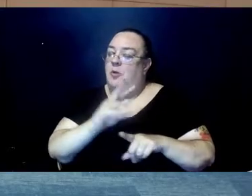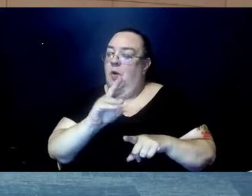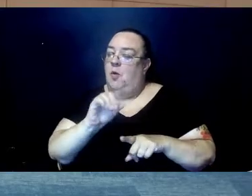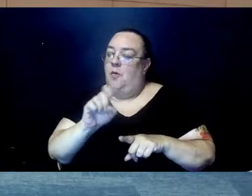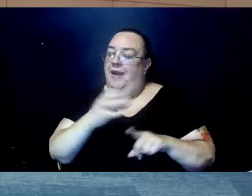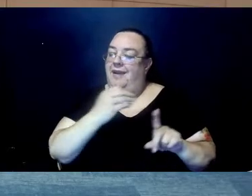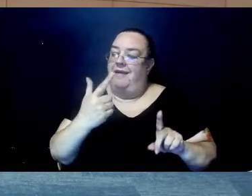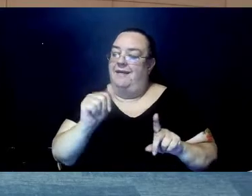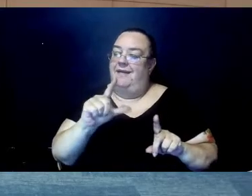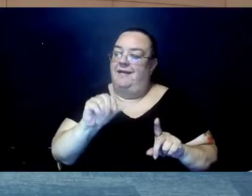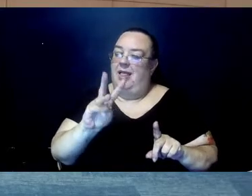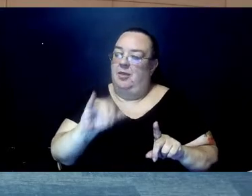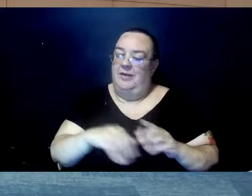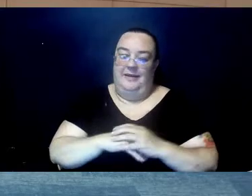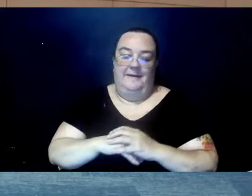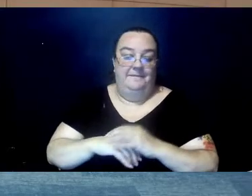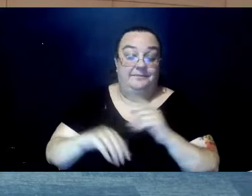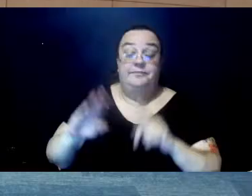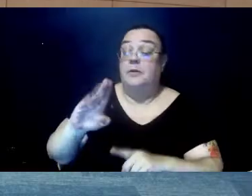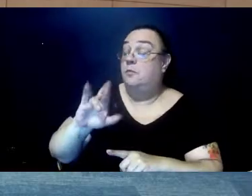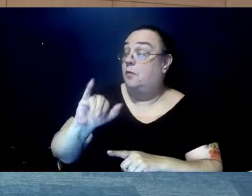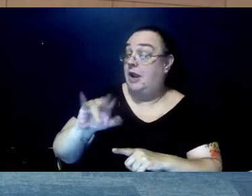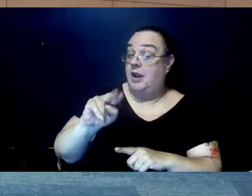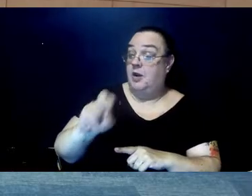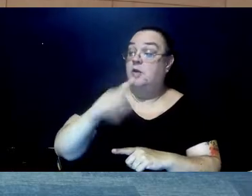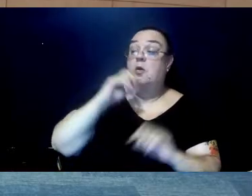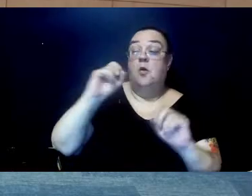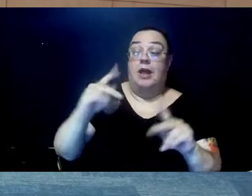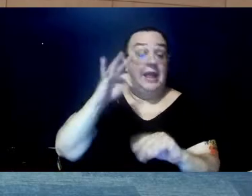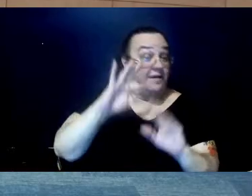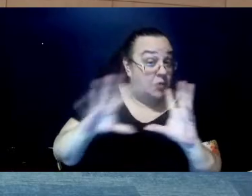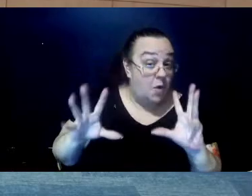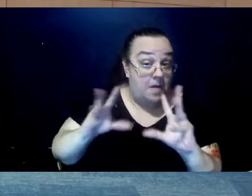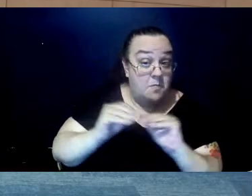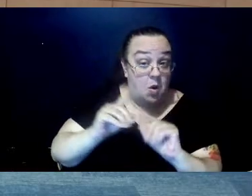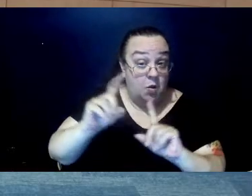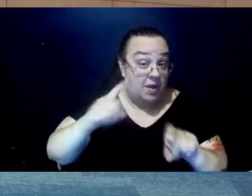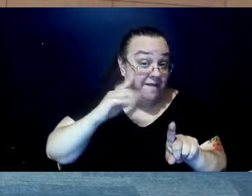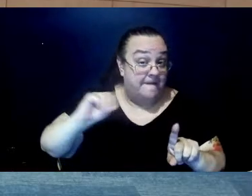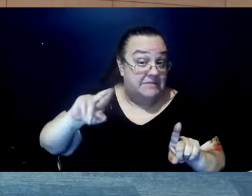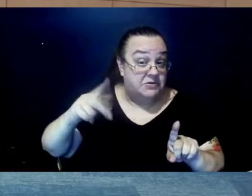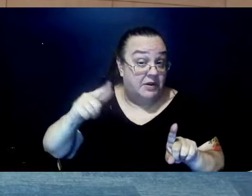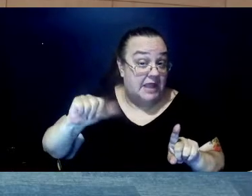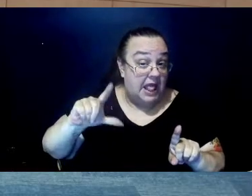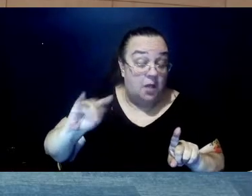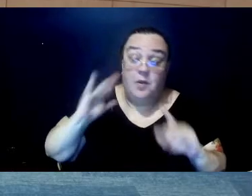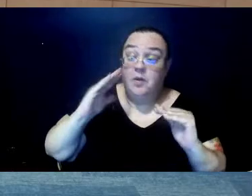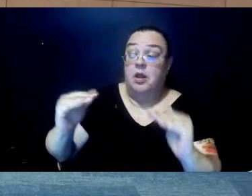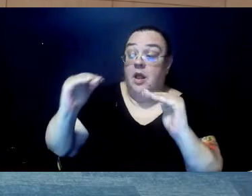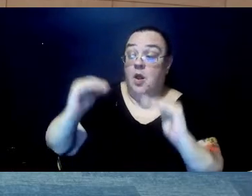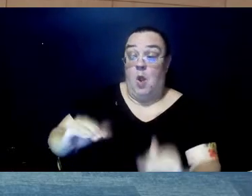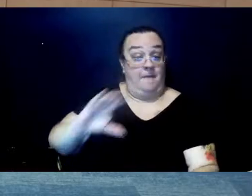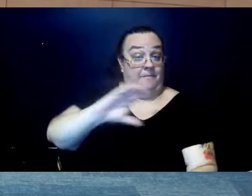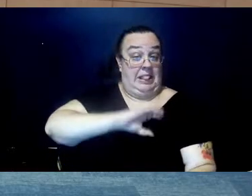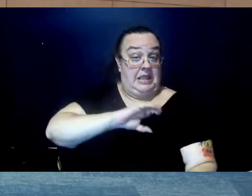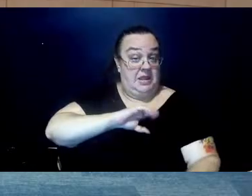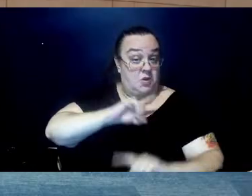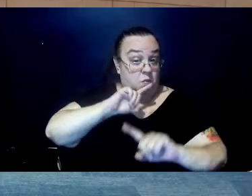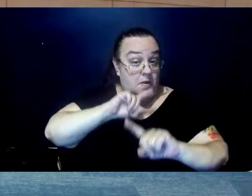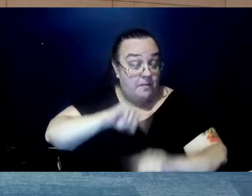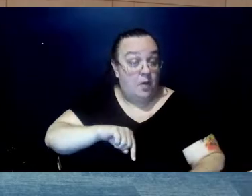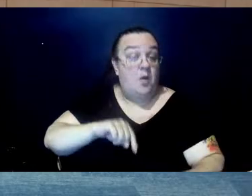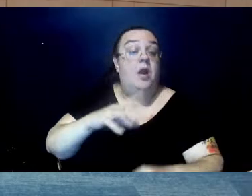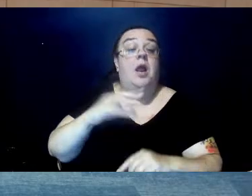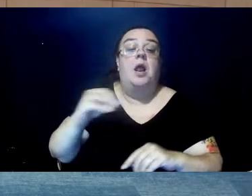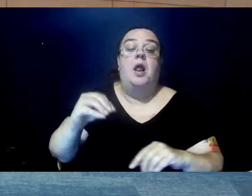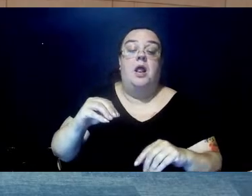Okay. If there are no further questions for Mr. Galloway, we will move on to the police report. And let's make sure in